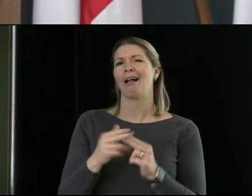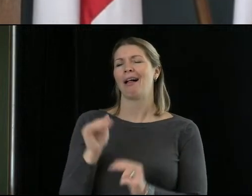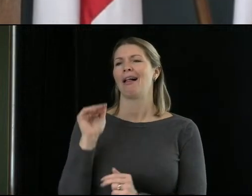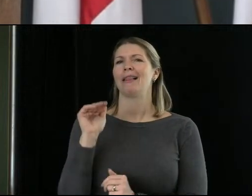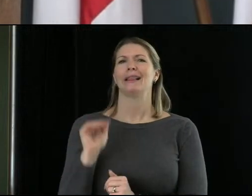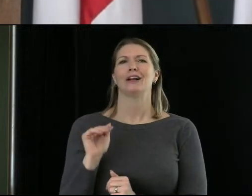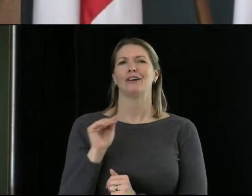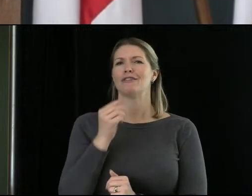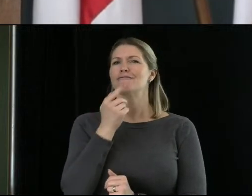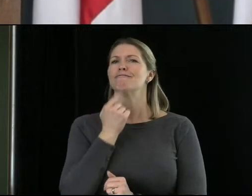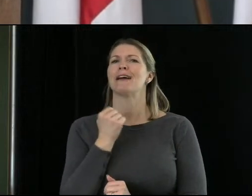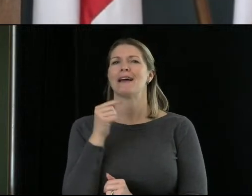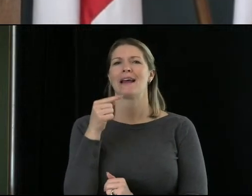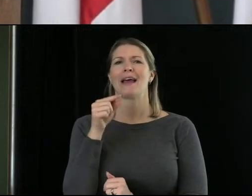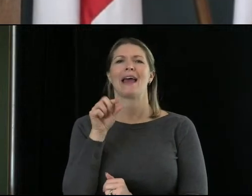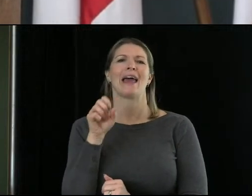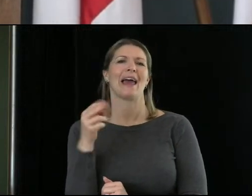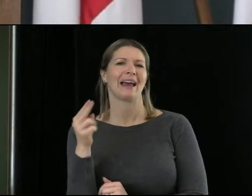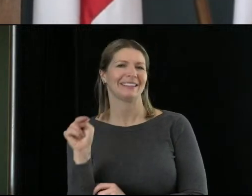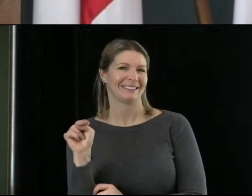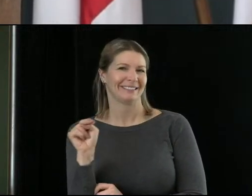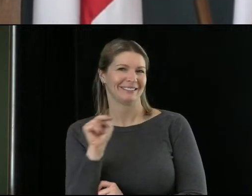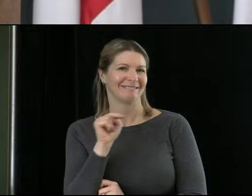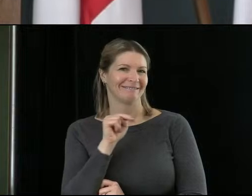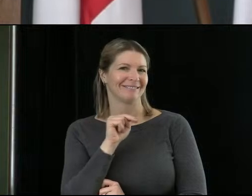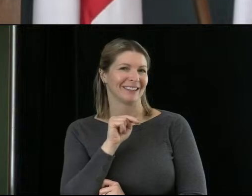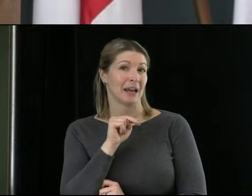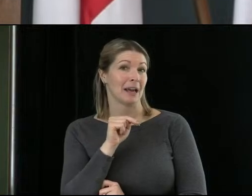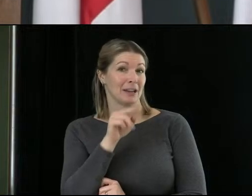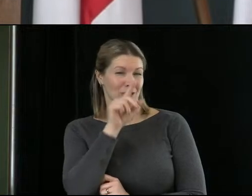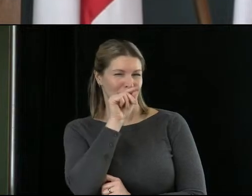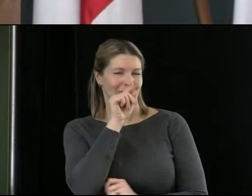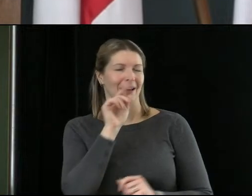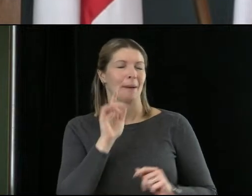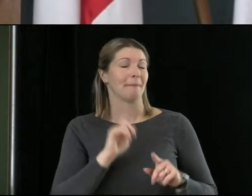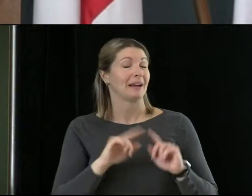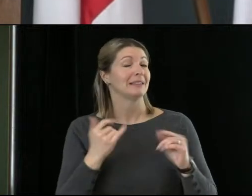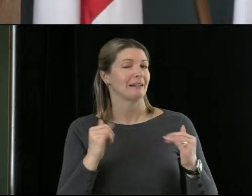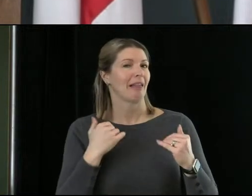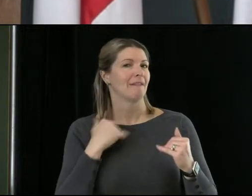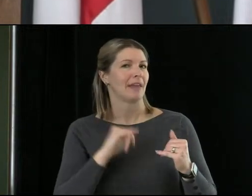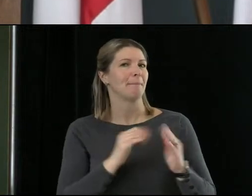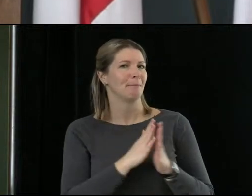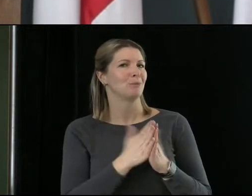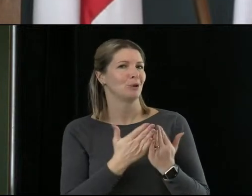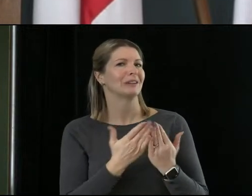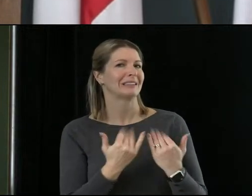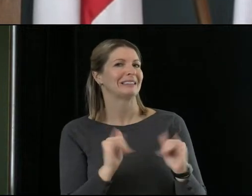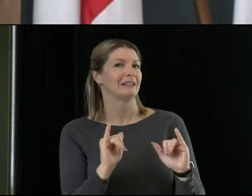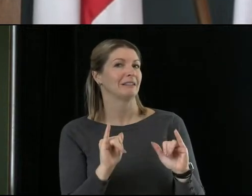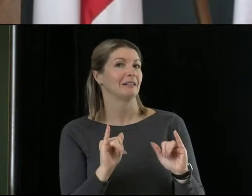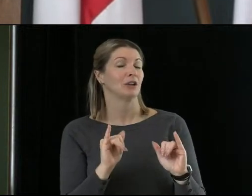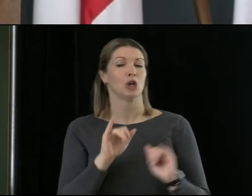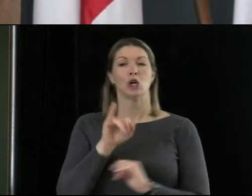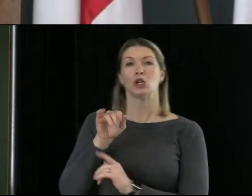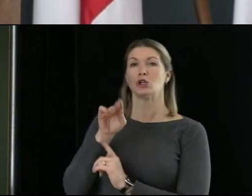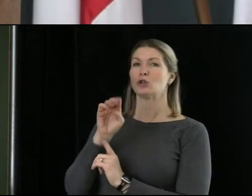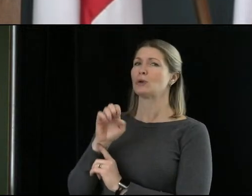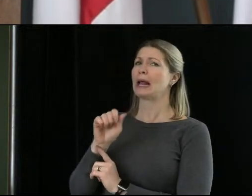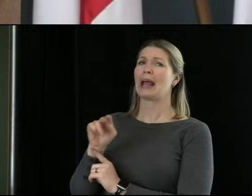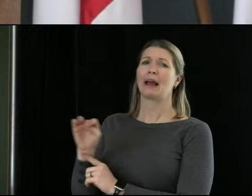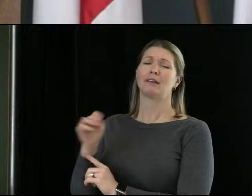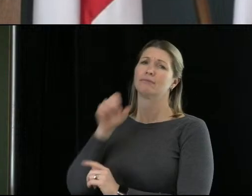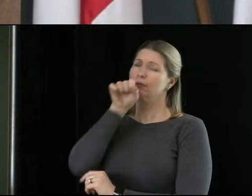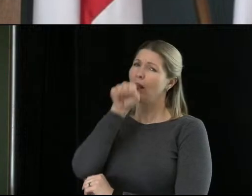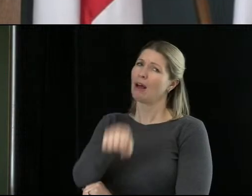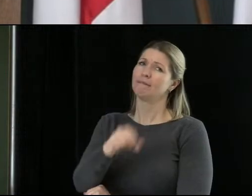It was worn out, of course, but I still have that book today. Julianne loved flowers. She